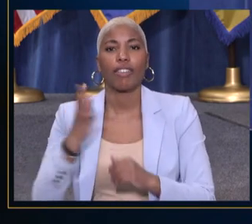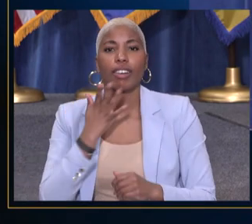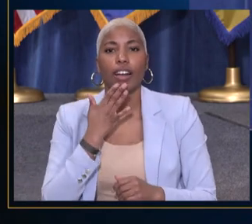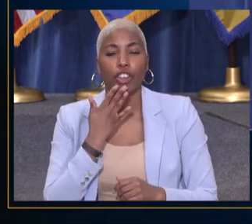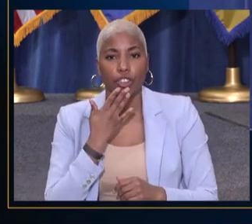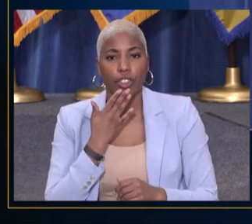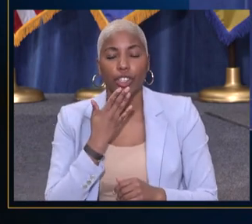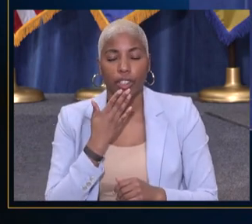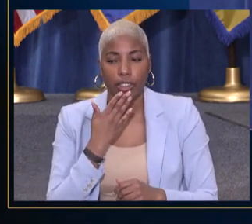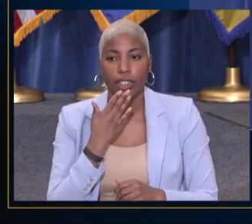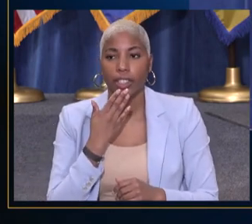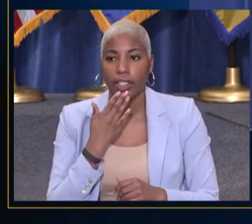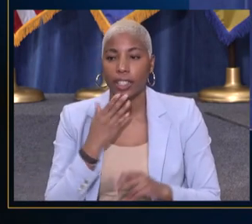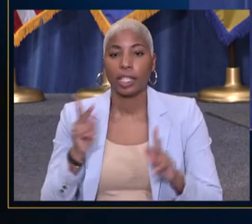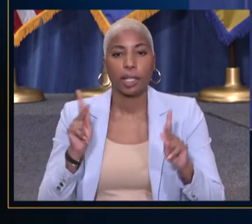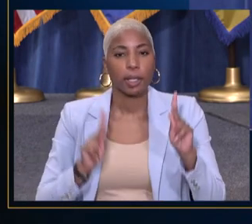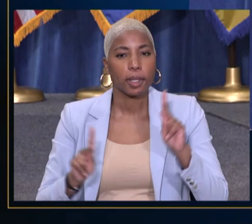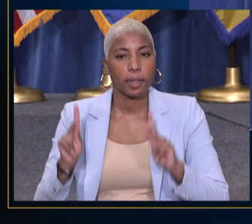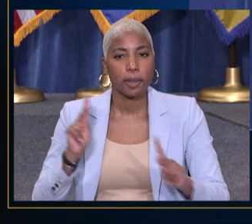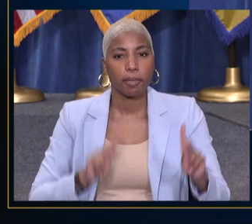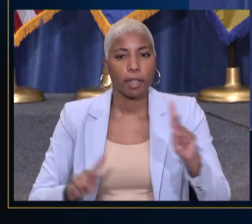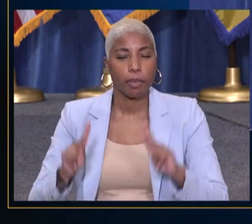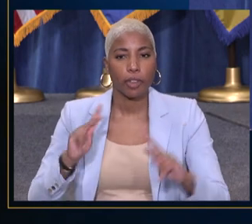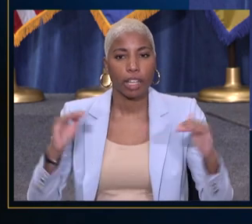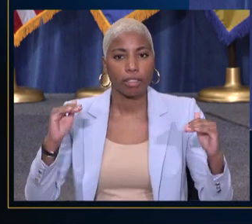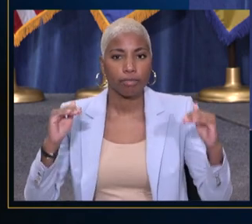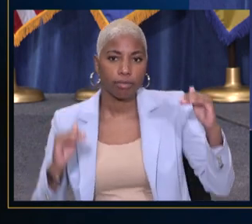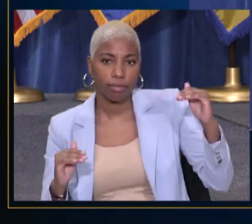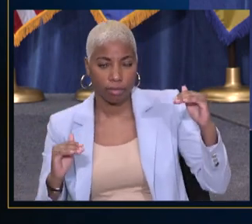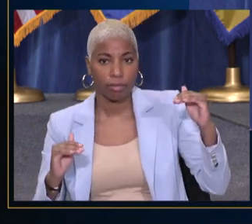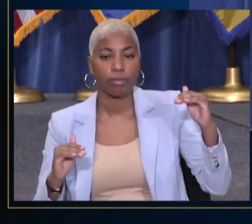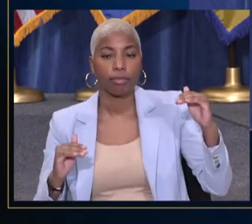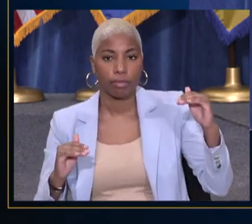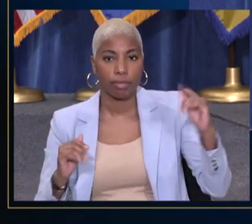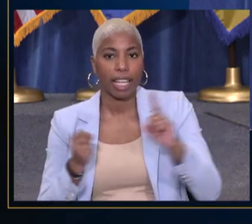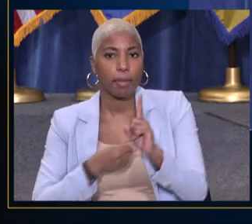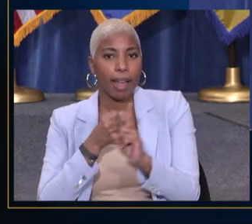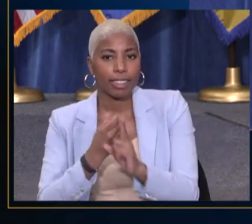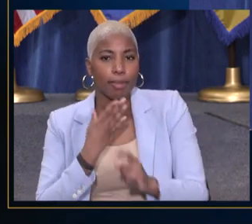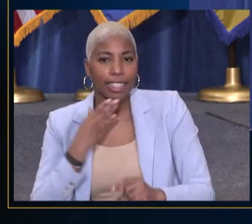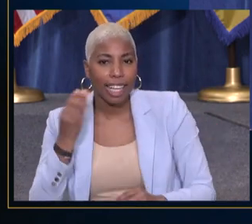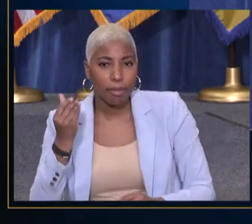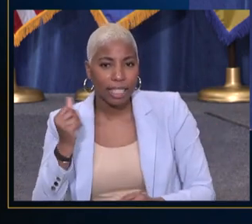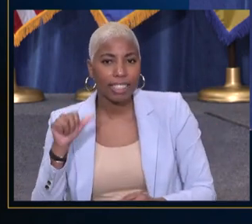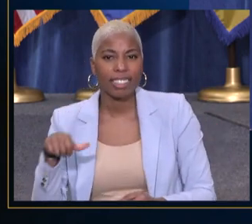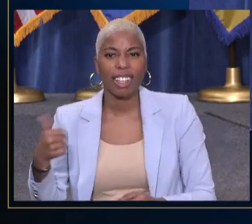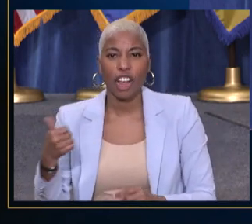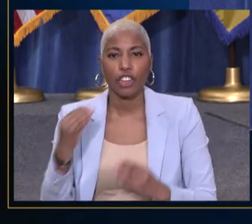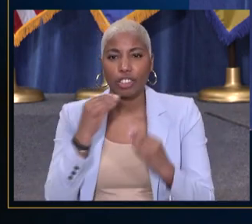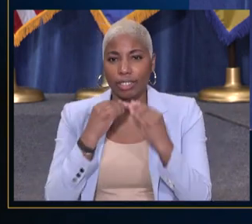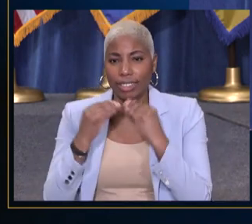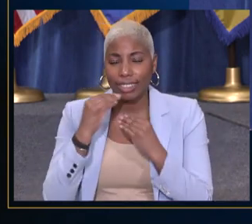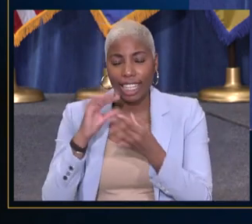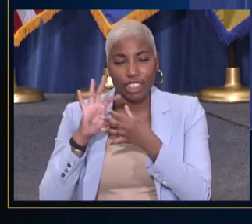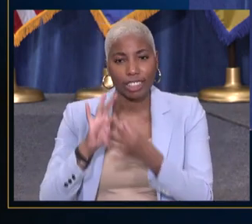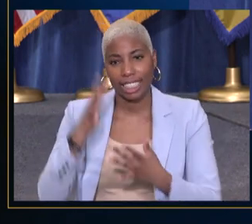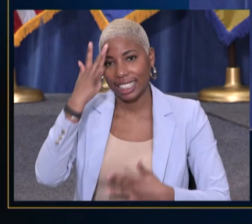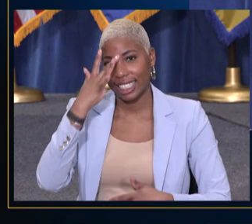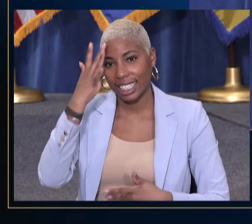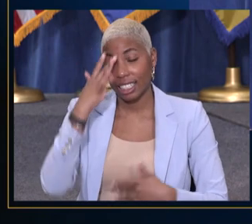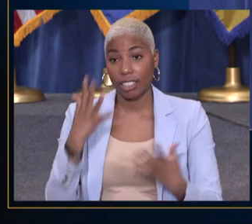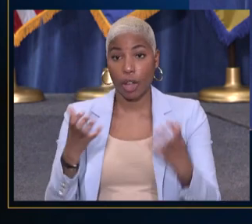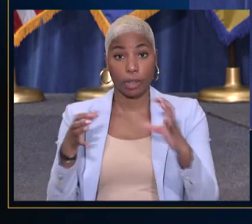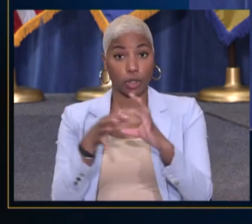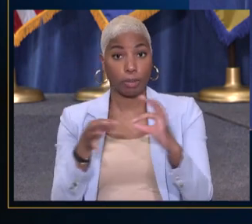folks who are disproportionately affected by diabetes and other diet-related diseases. So I wanted to mention that, because